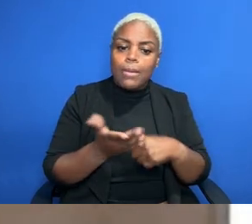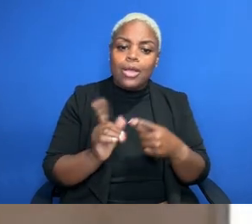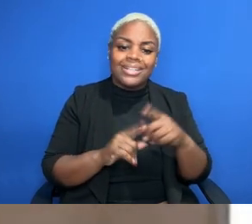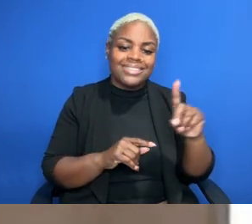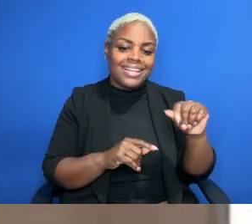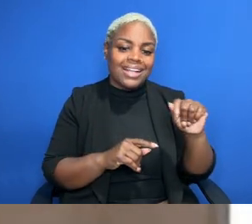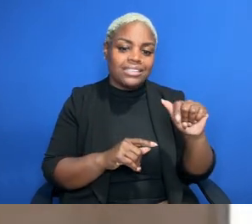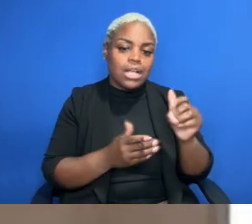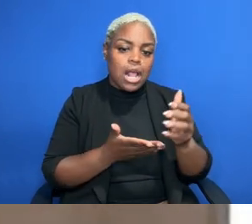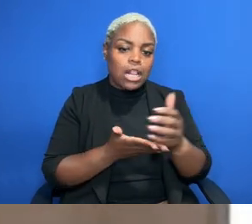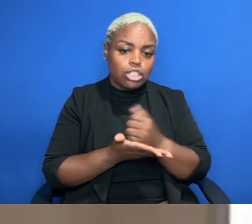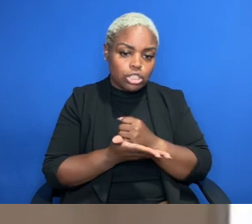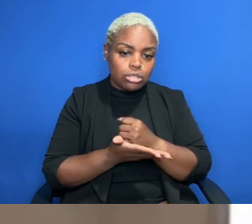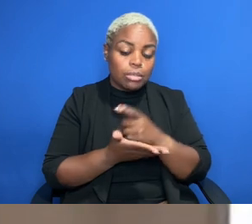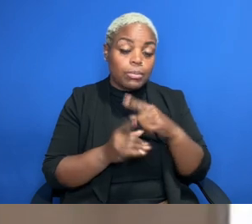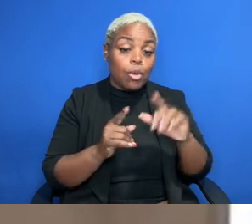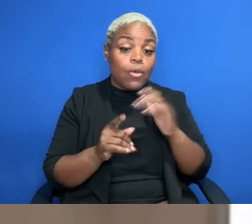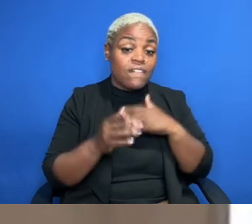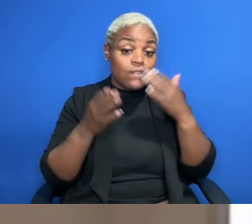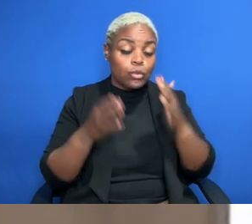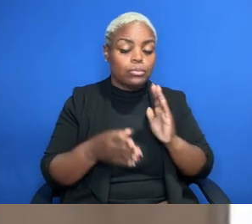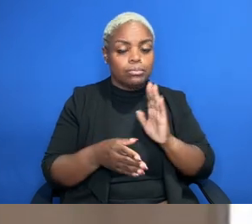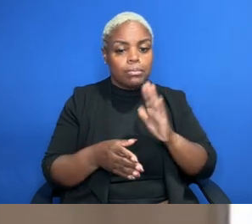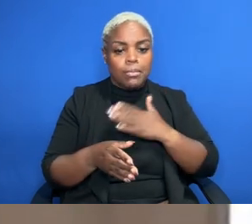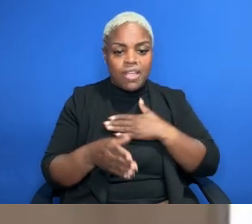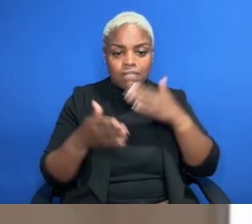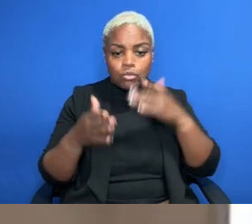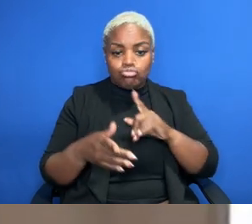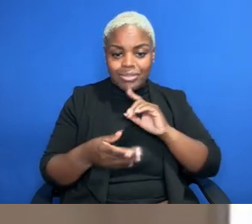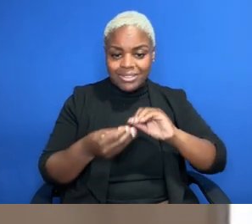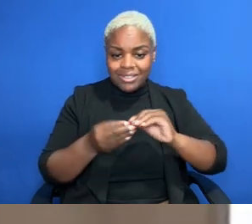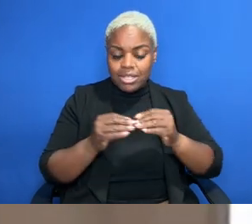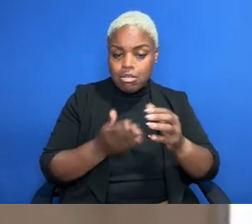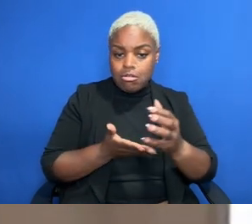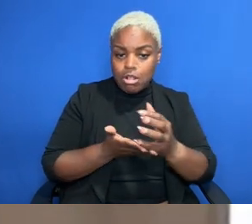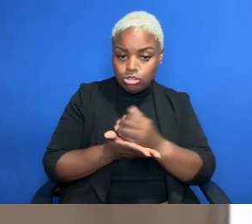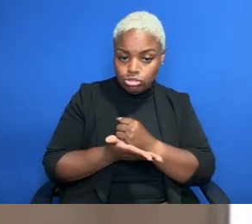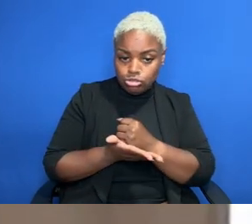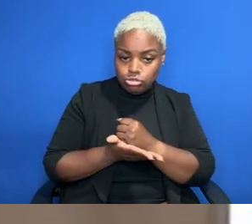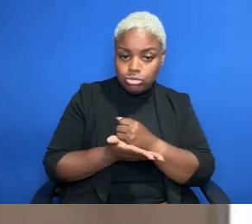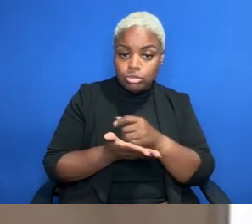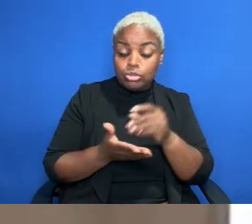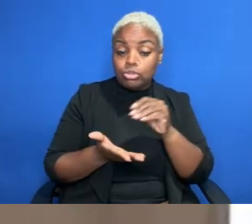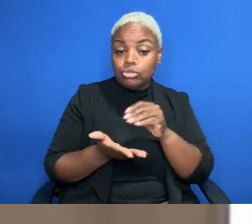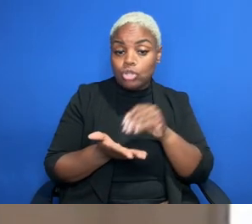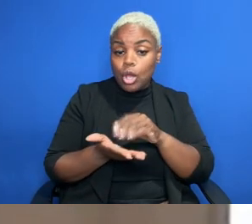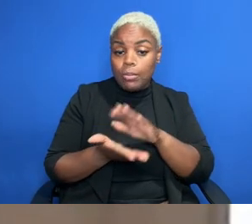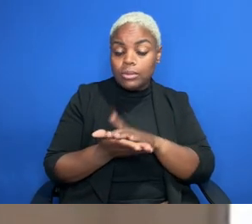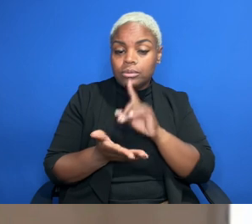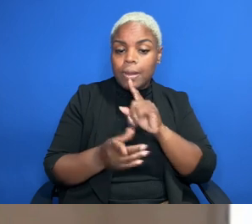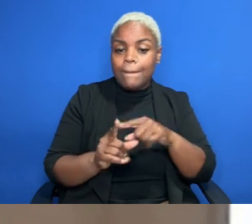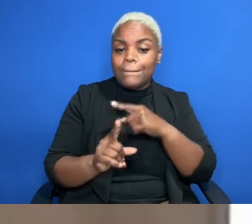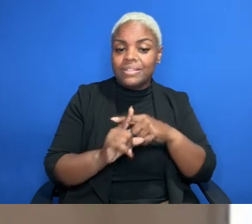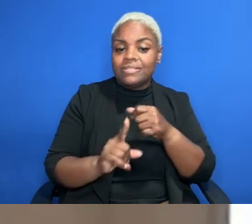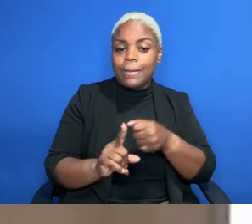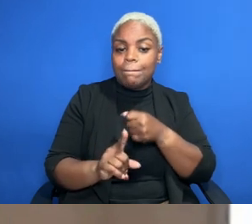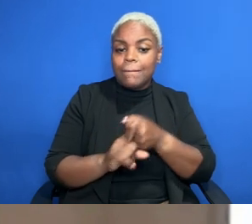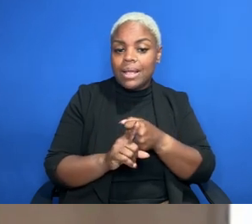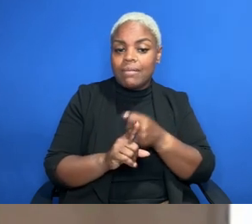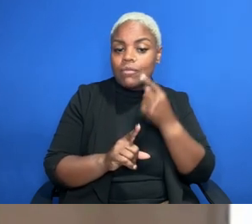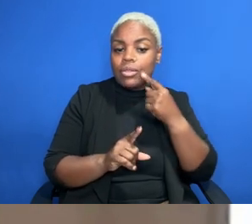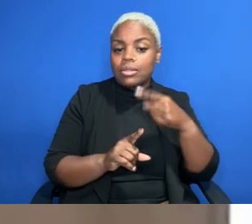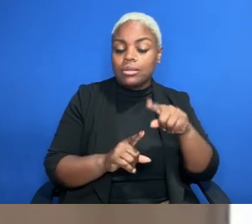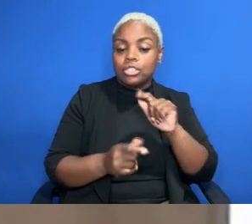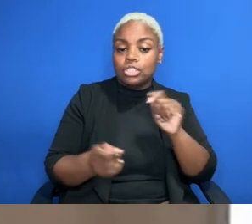already talked about, is really data collection, but my focus is really data collection to document the